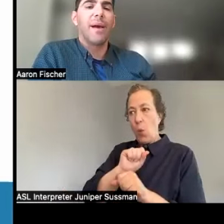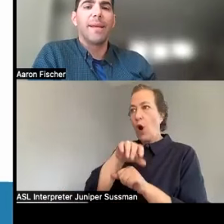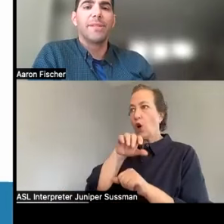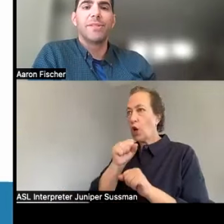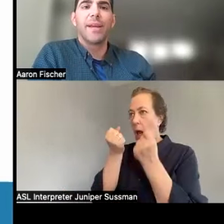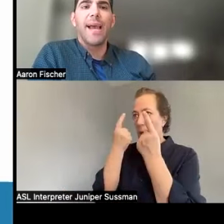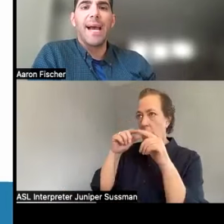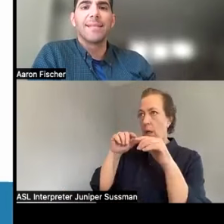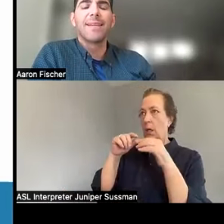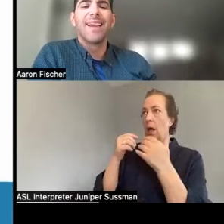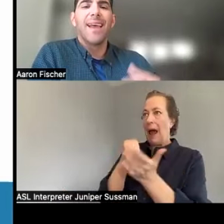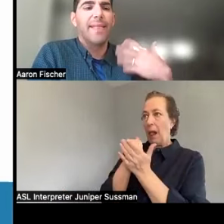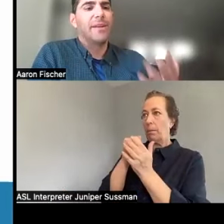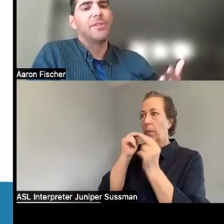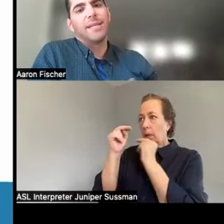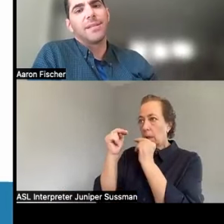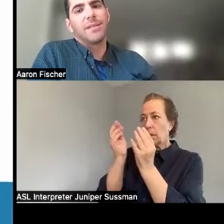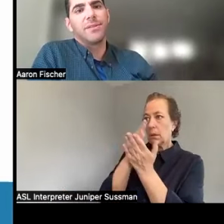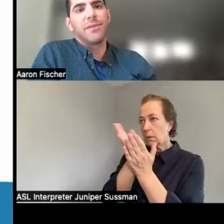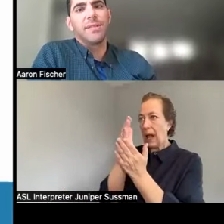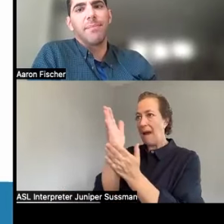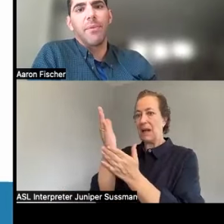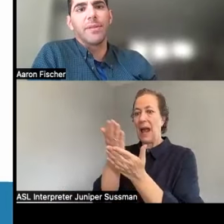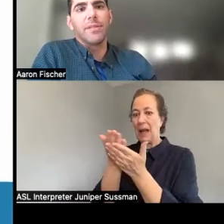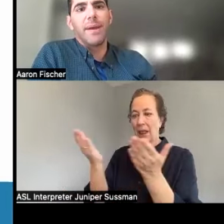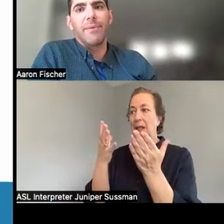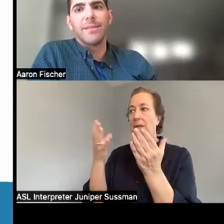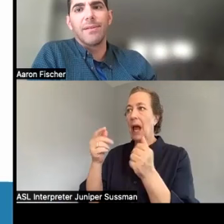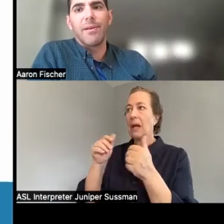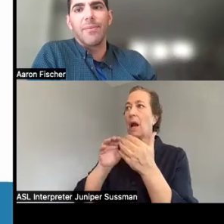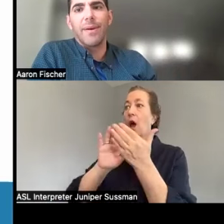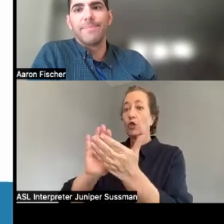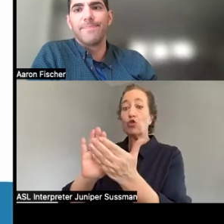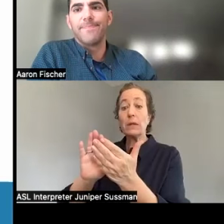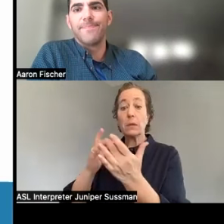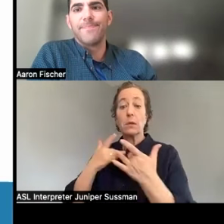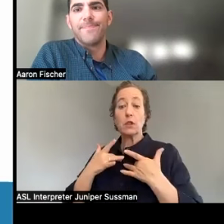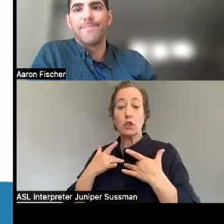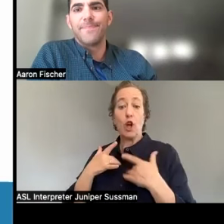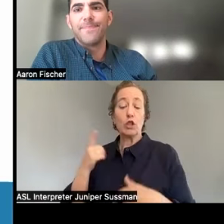what accommodations they're going to ask, and then address concerns that employers might raise along the way.